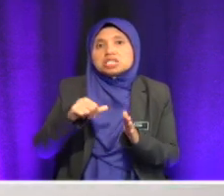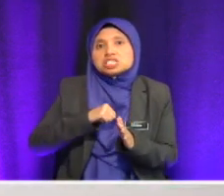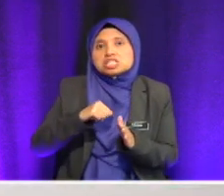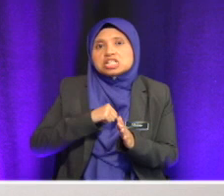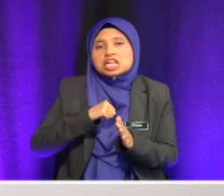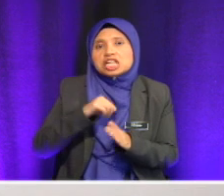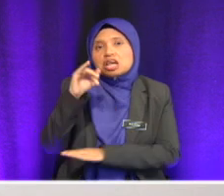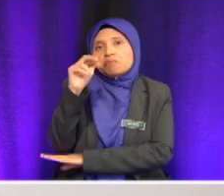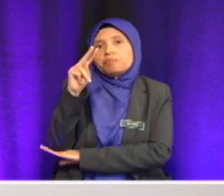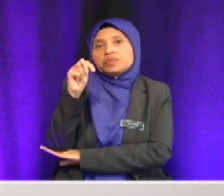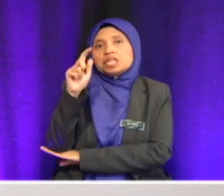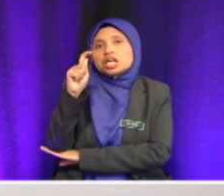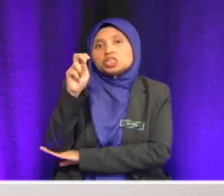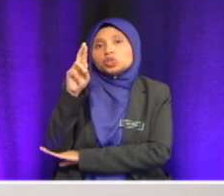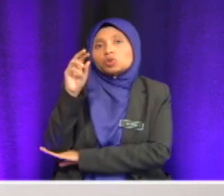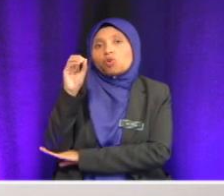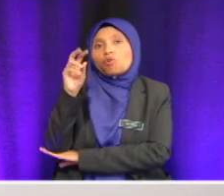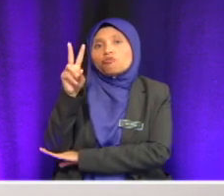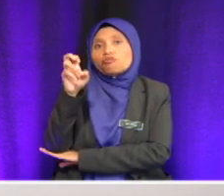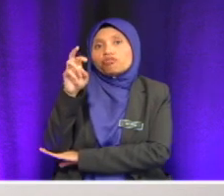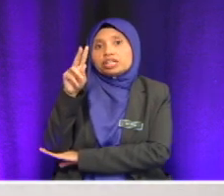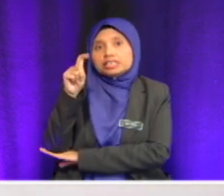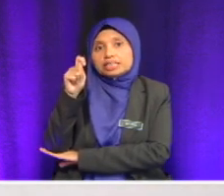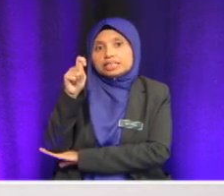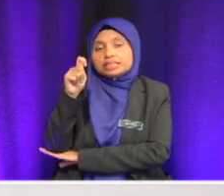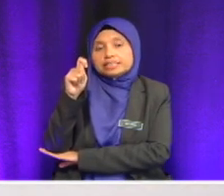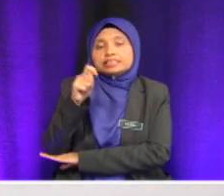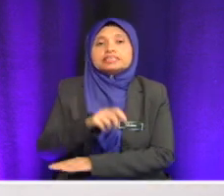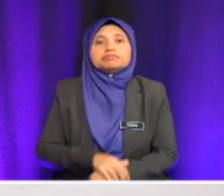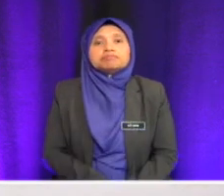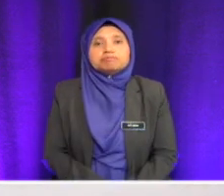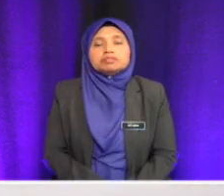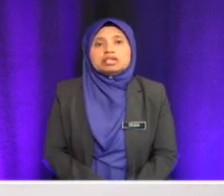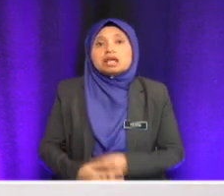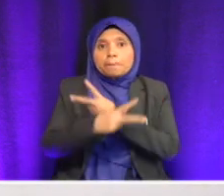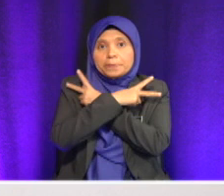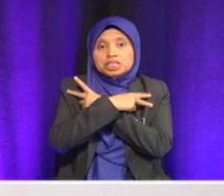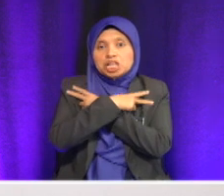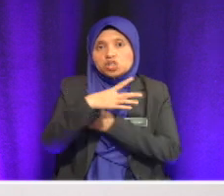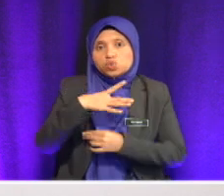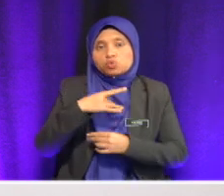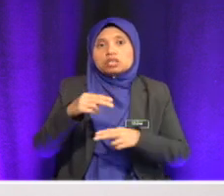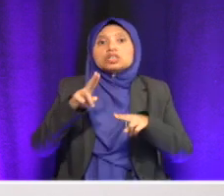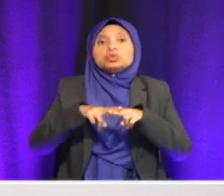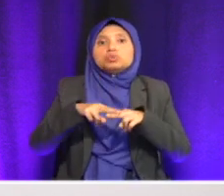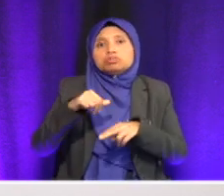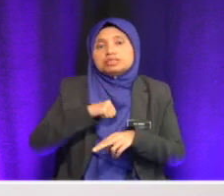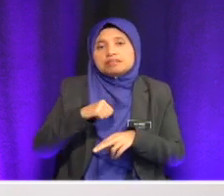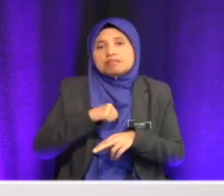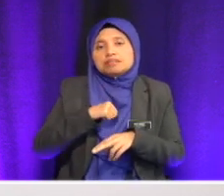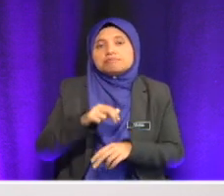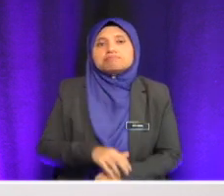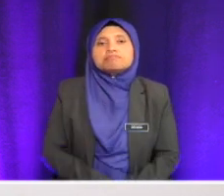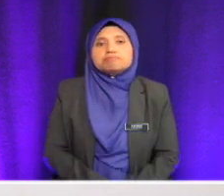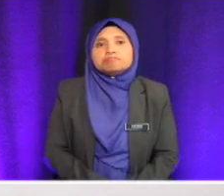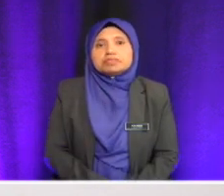time. Yeah. Okay, and it's also a strong climber and swimmer. So panda can swim actually. Yeah. Okay, Wow. that's Did a not new know one that. for